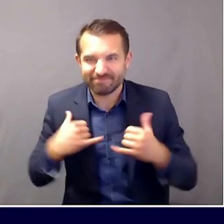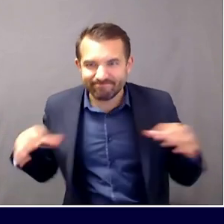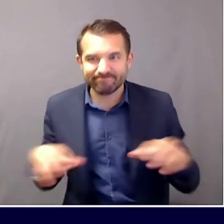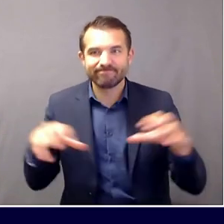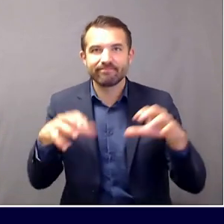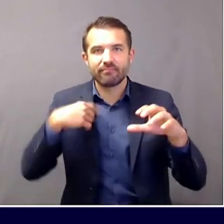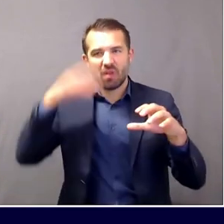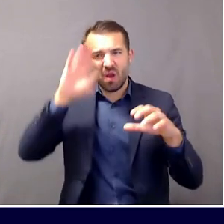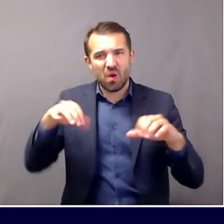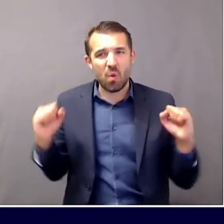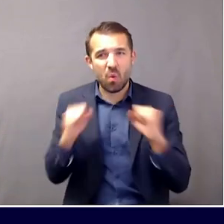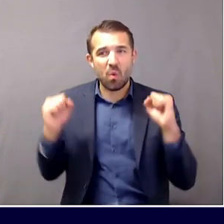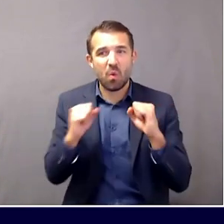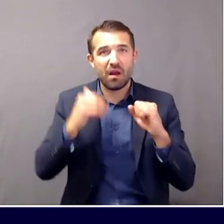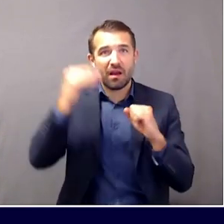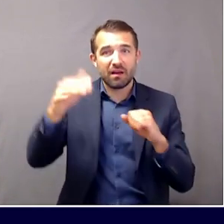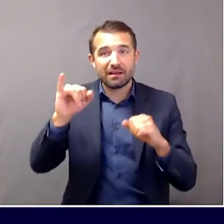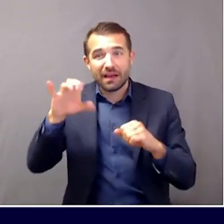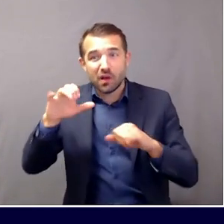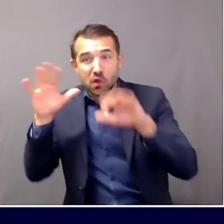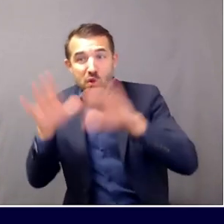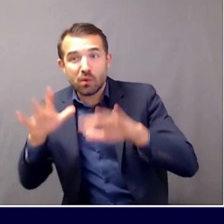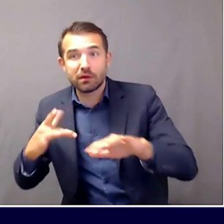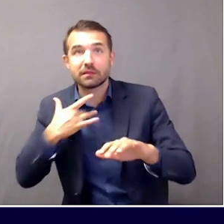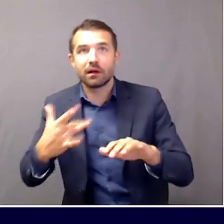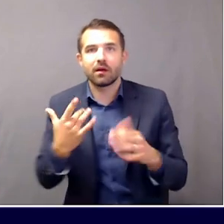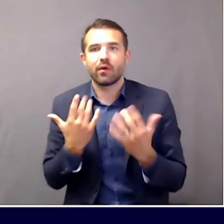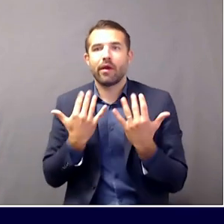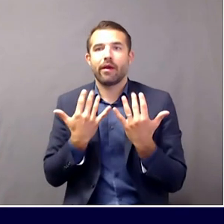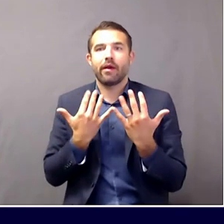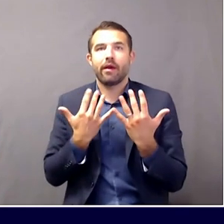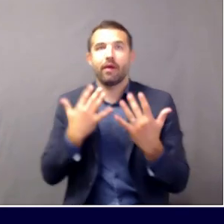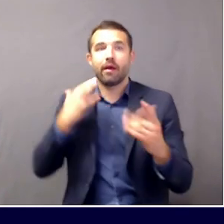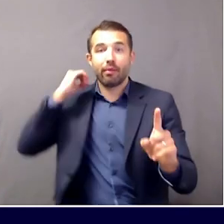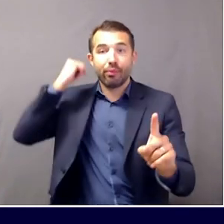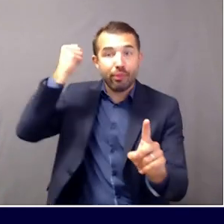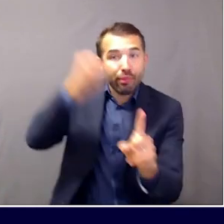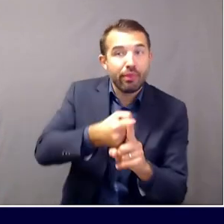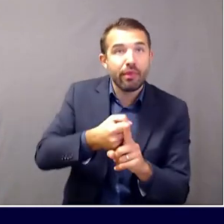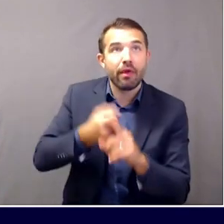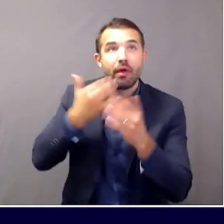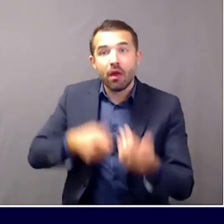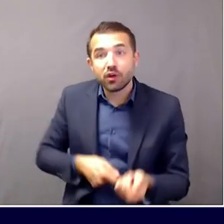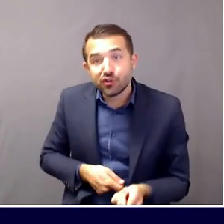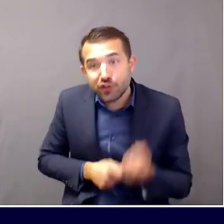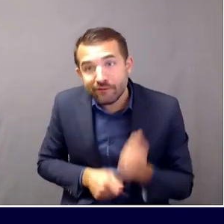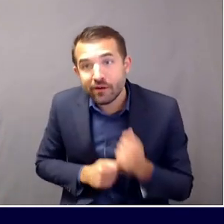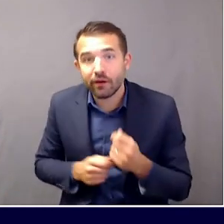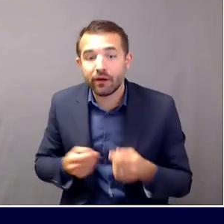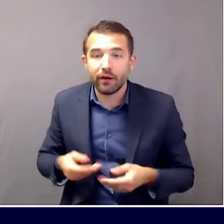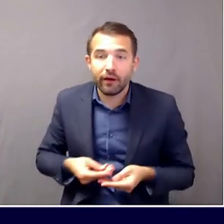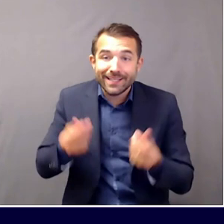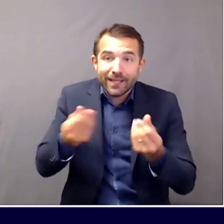roads, we have an opportunity right now to take action to prevent what we see on the horizon,